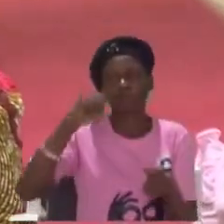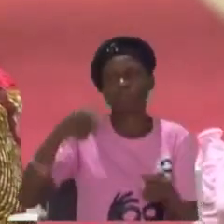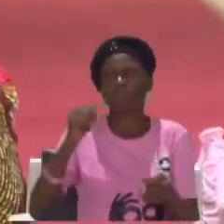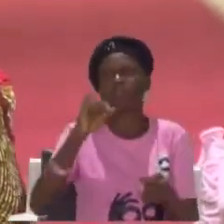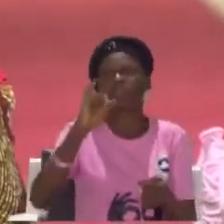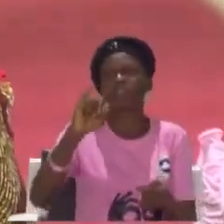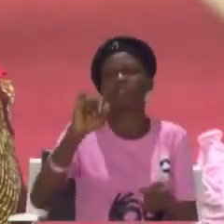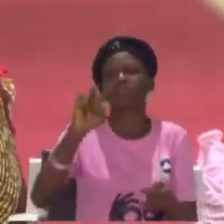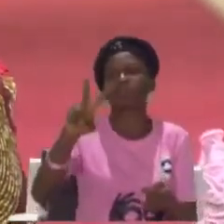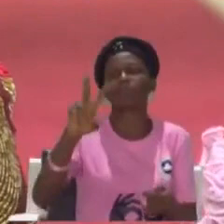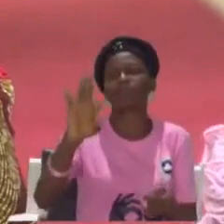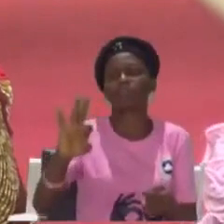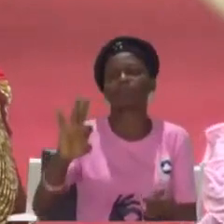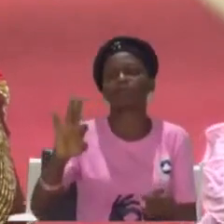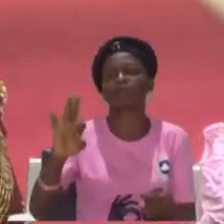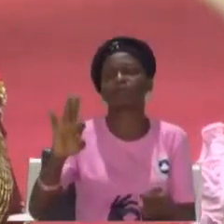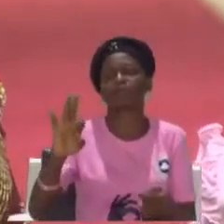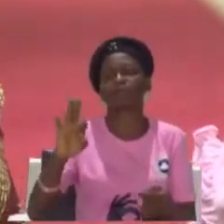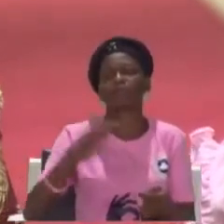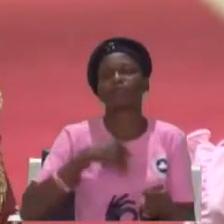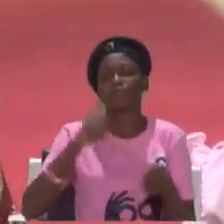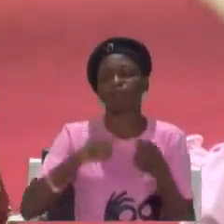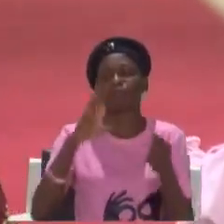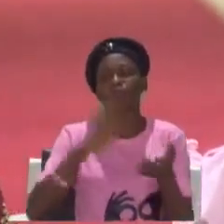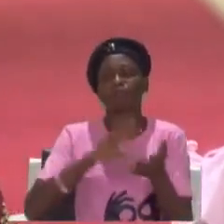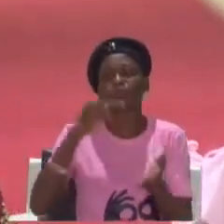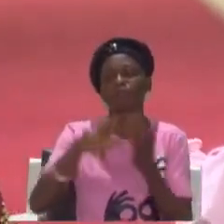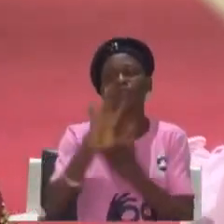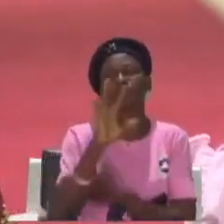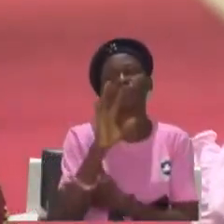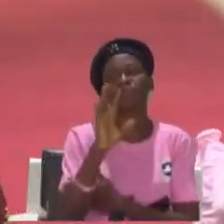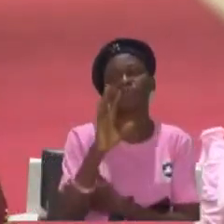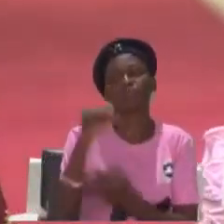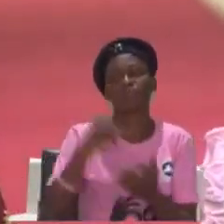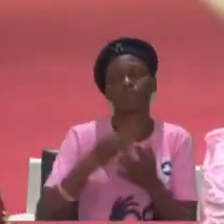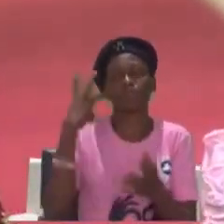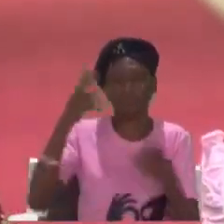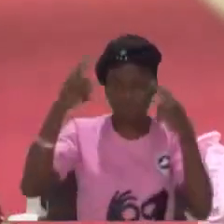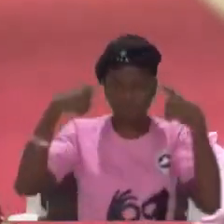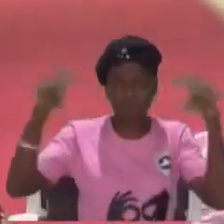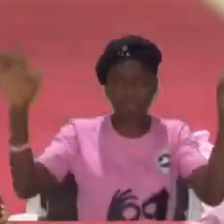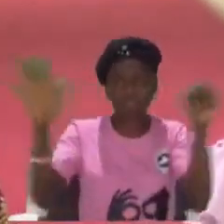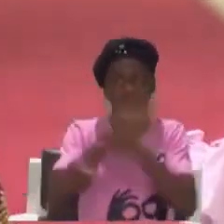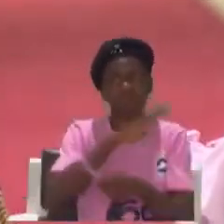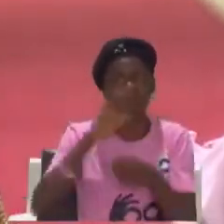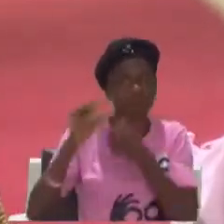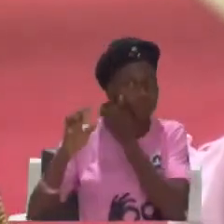IVF session. And to the glory of God, it was successful.